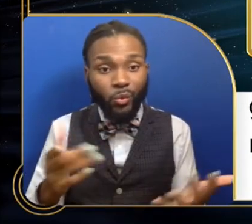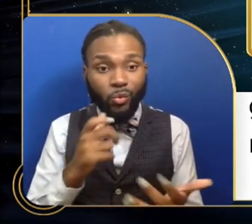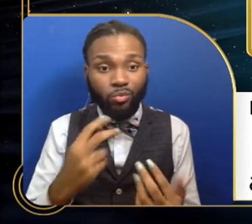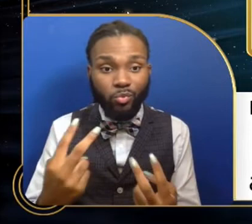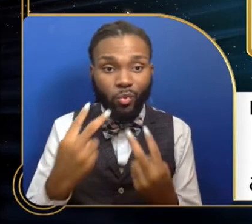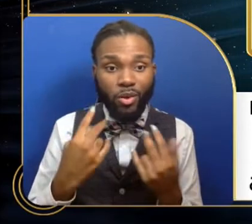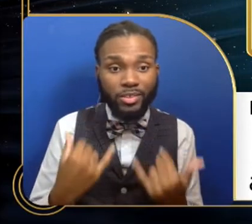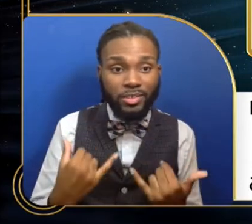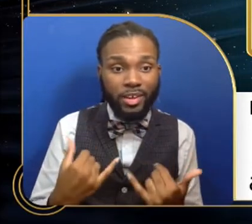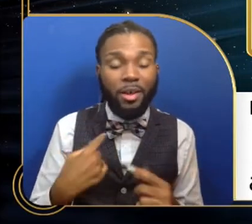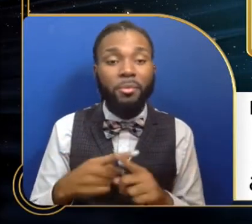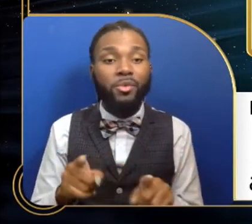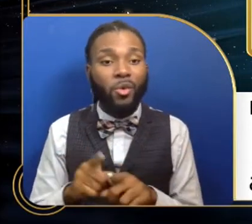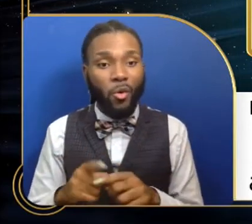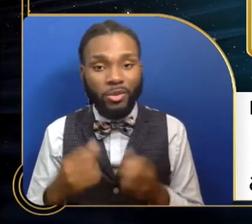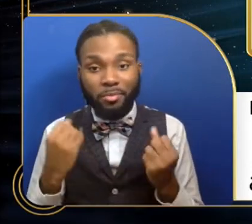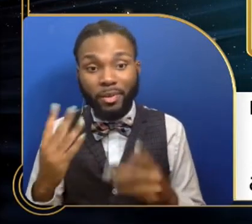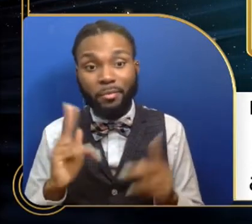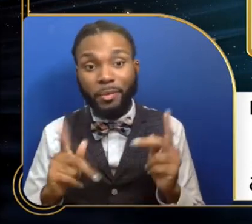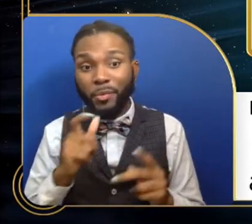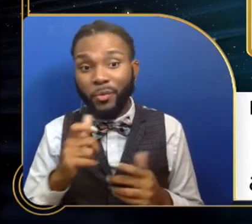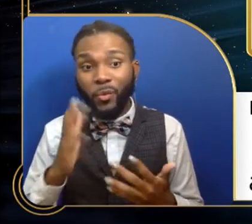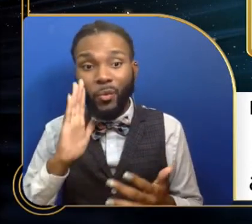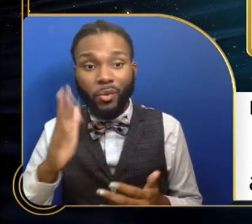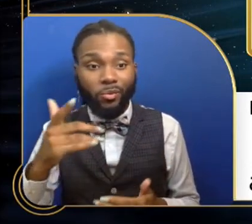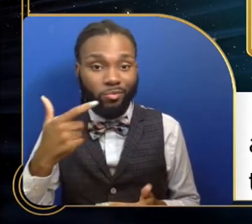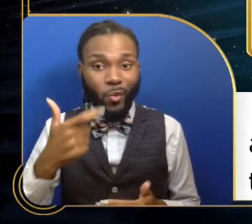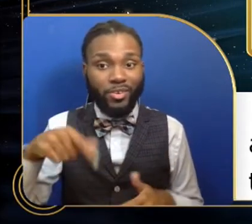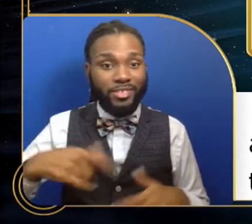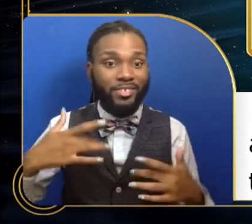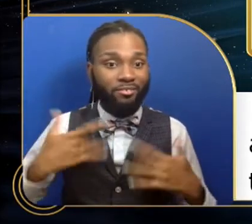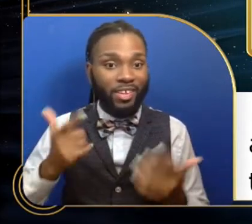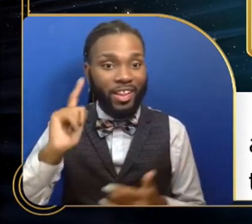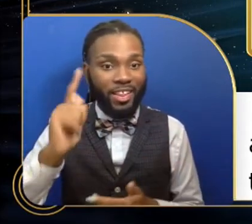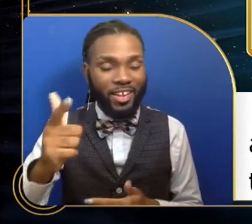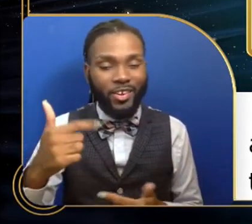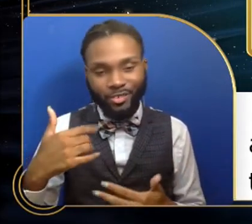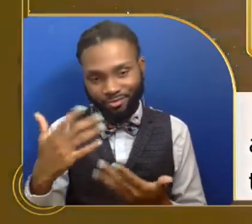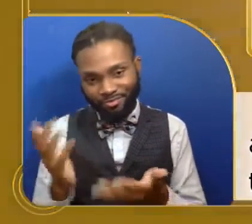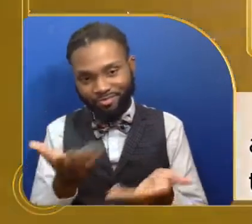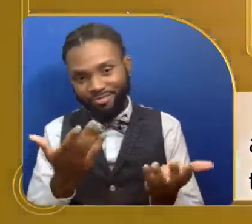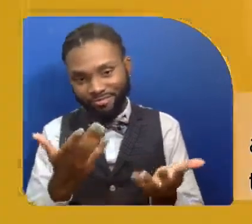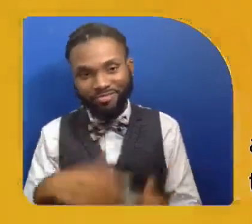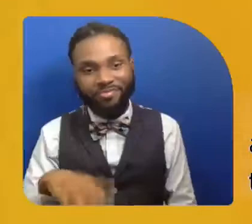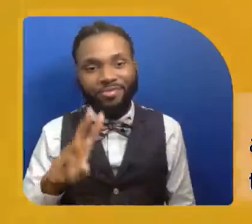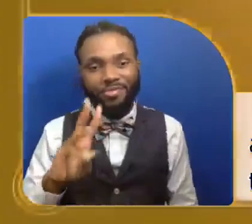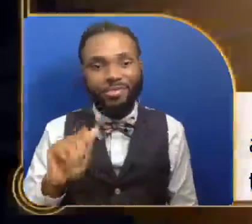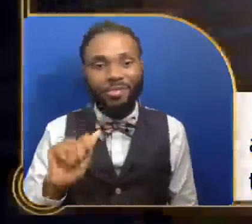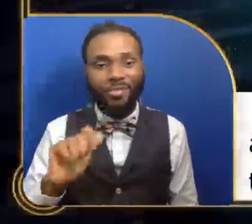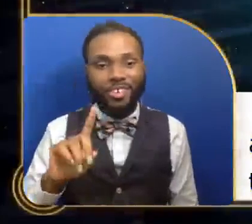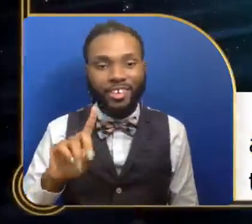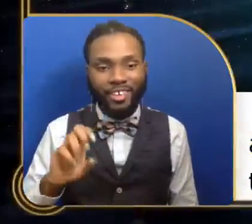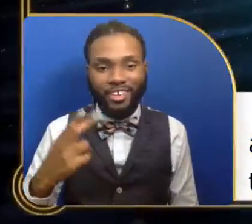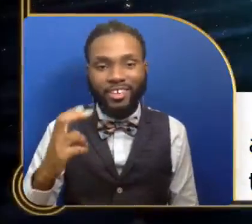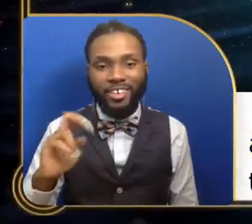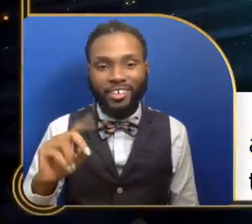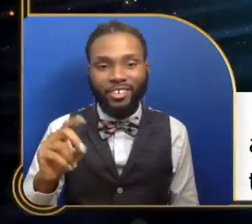and to the many who might watch this event later, I give you Wade Henderson.